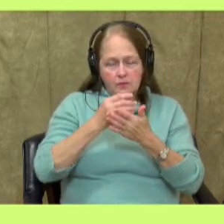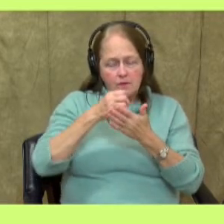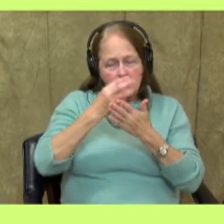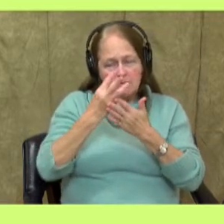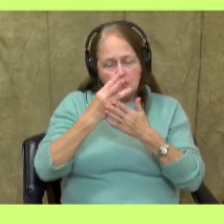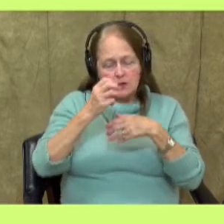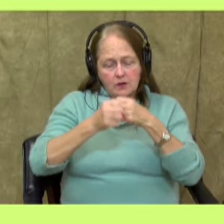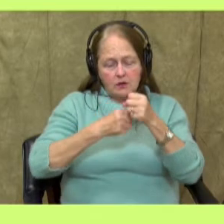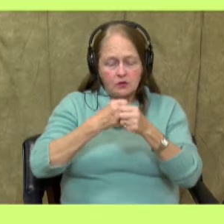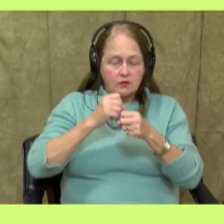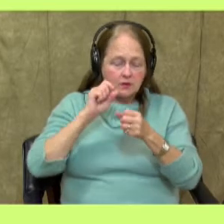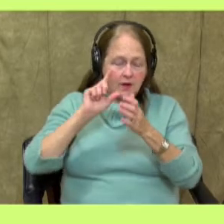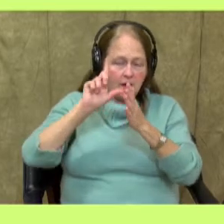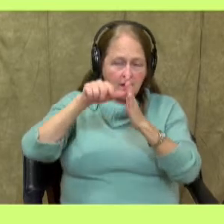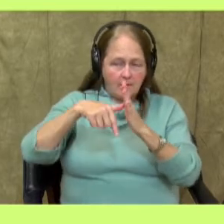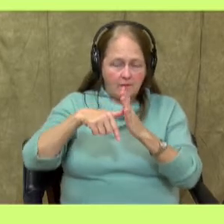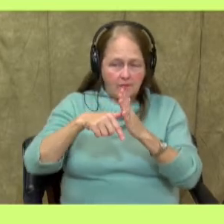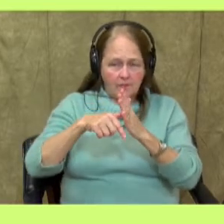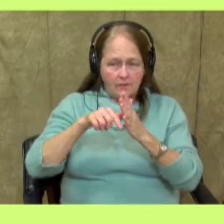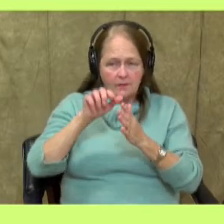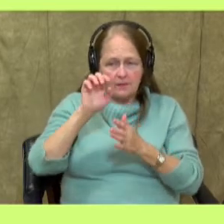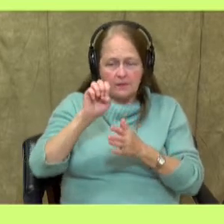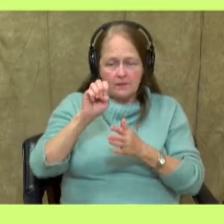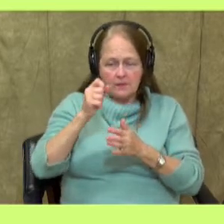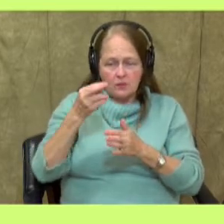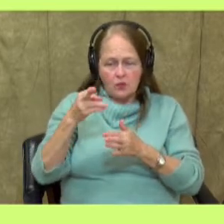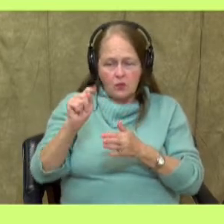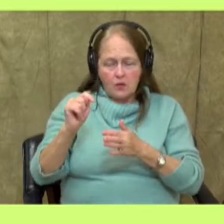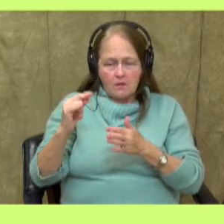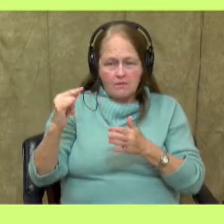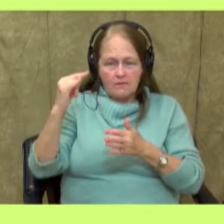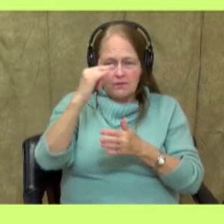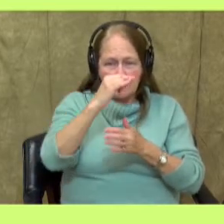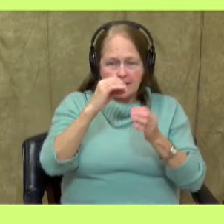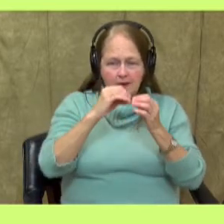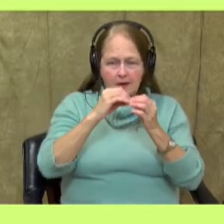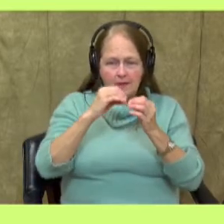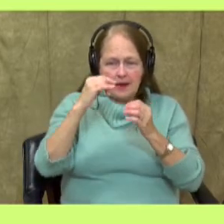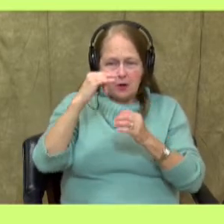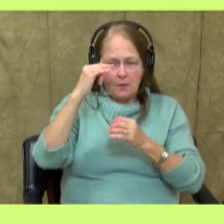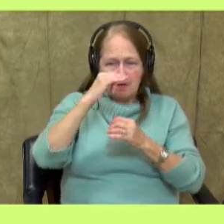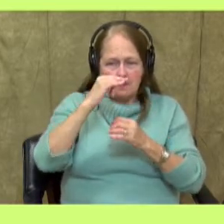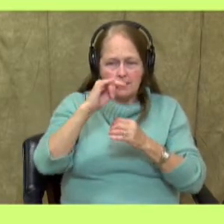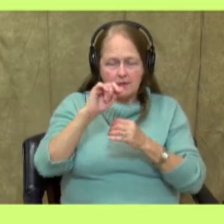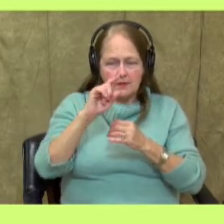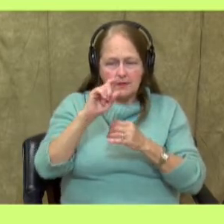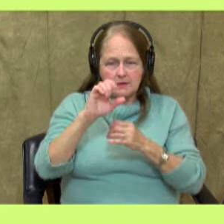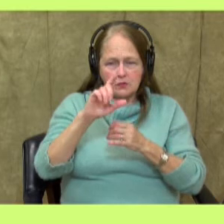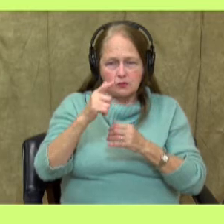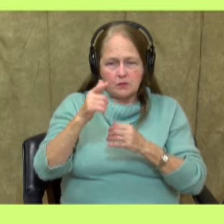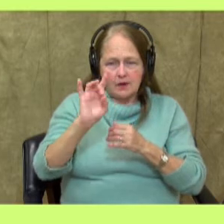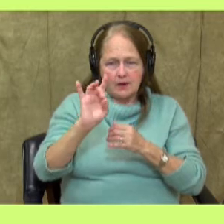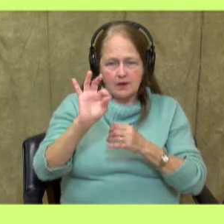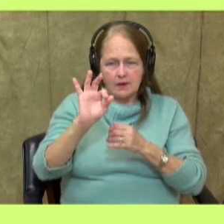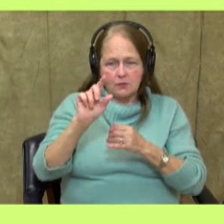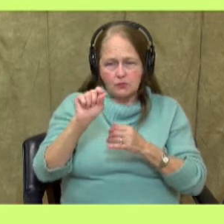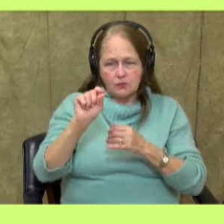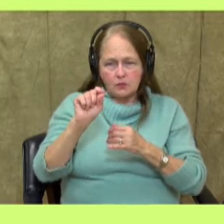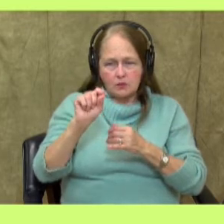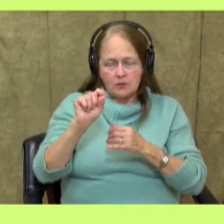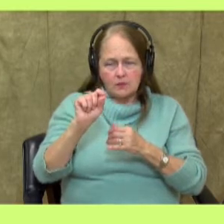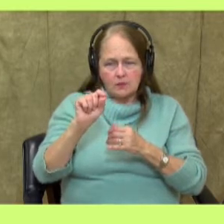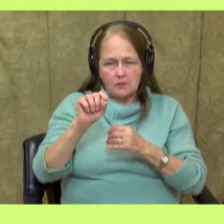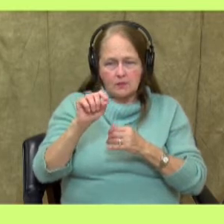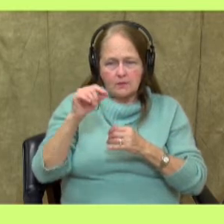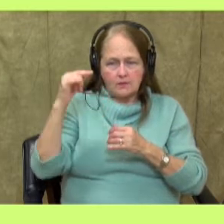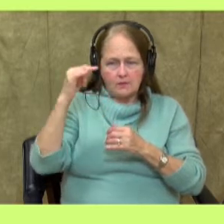few years later, Earhart found herself flying inside an airplane. On December 28,